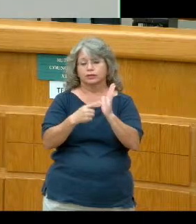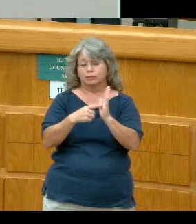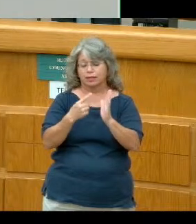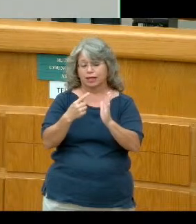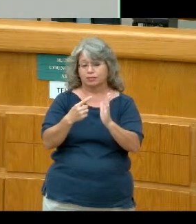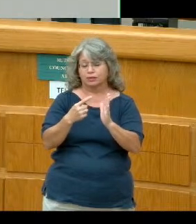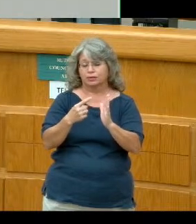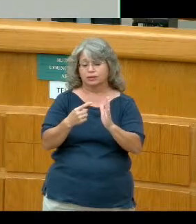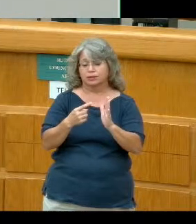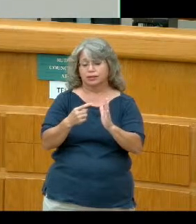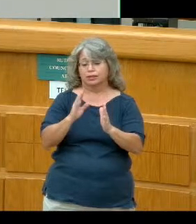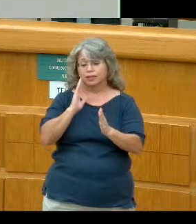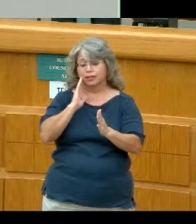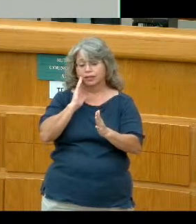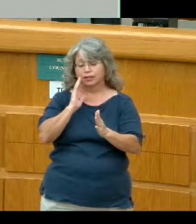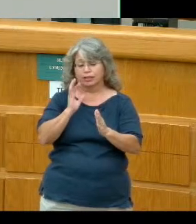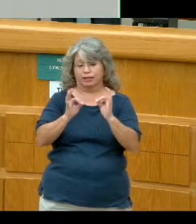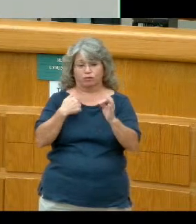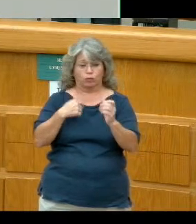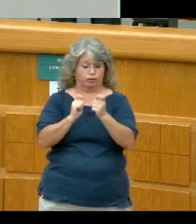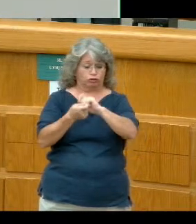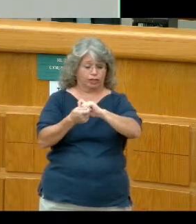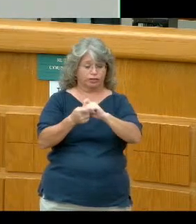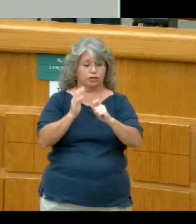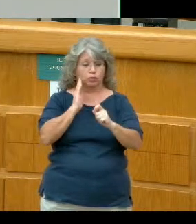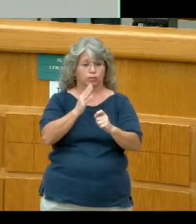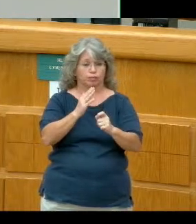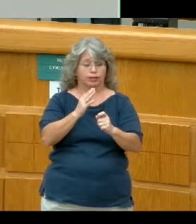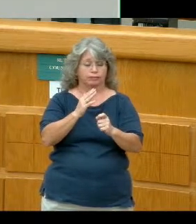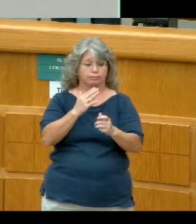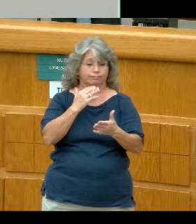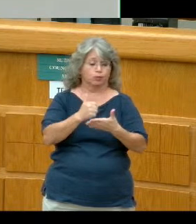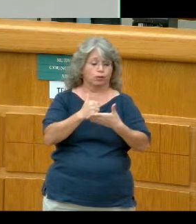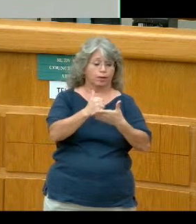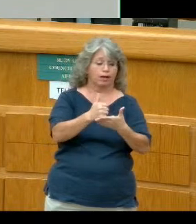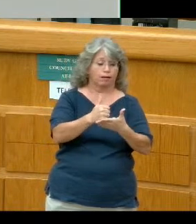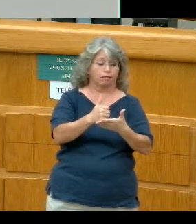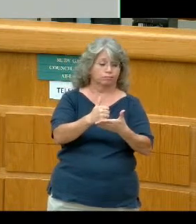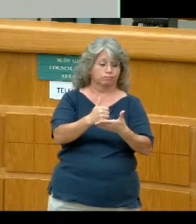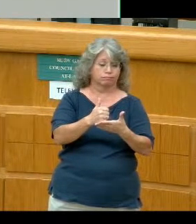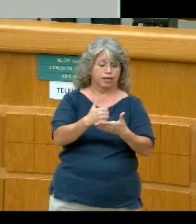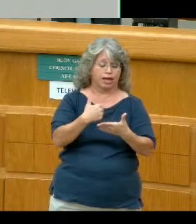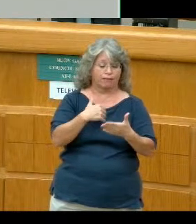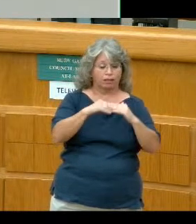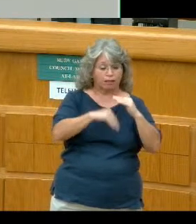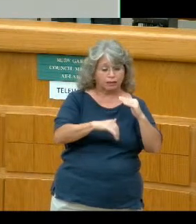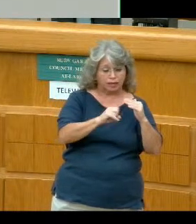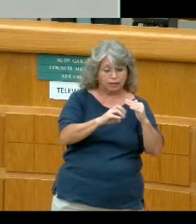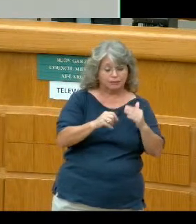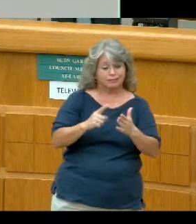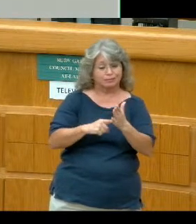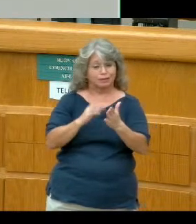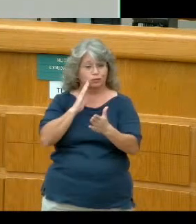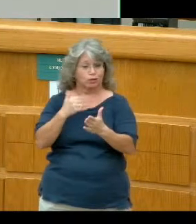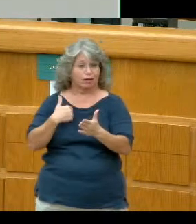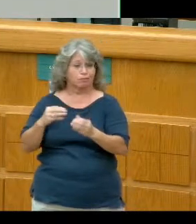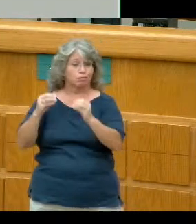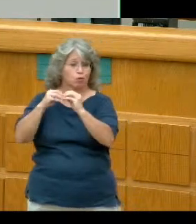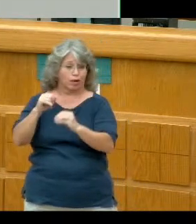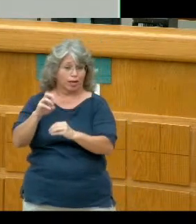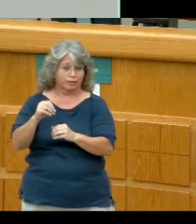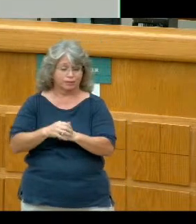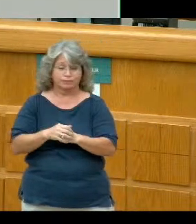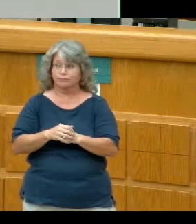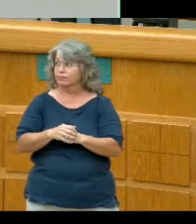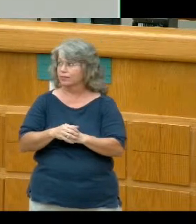be favorable for more cases. Sometimes it's going to be favorable for less cases, depending on the order that we go in. The other thing to notice is that